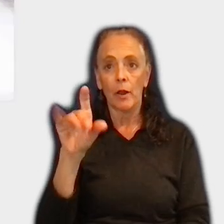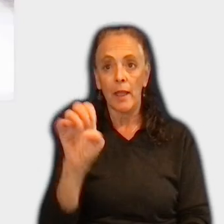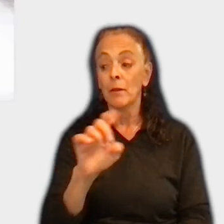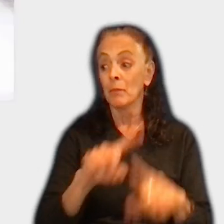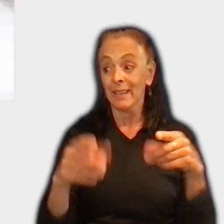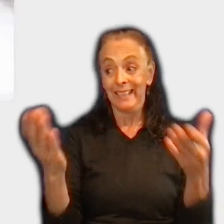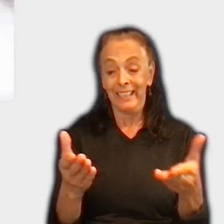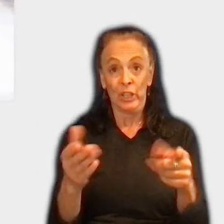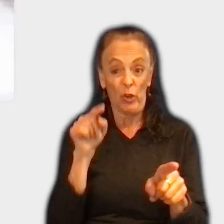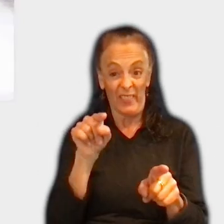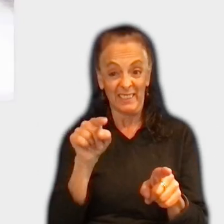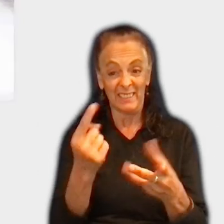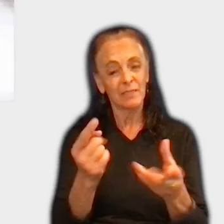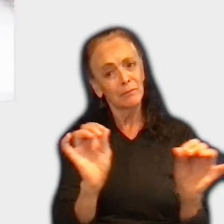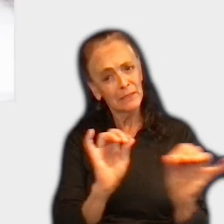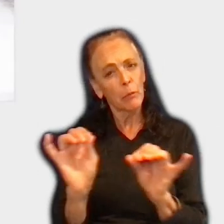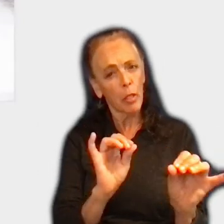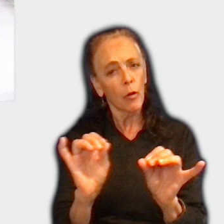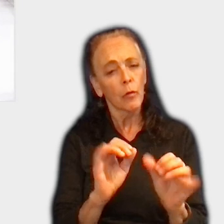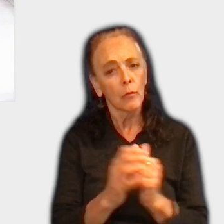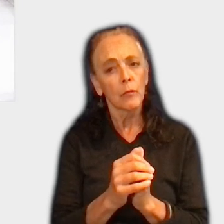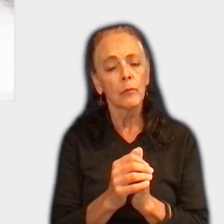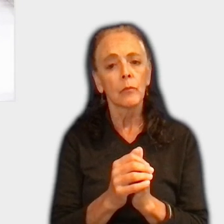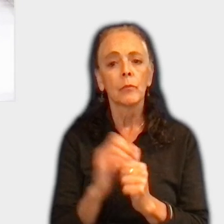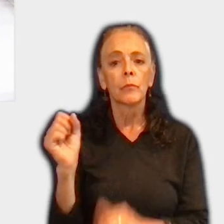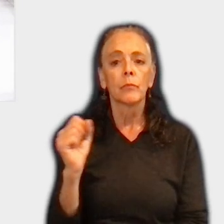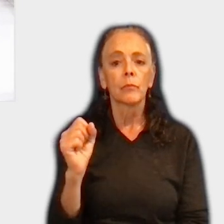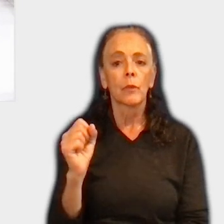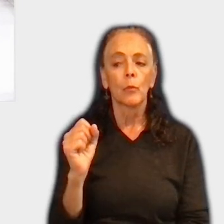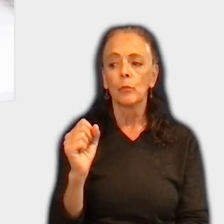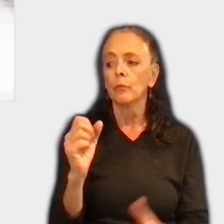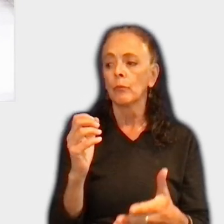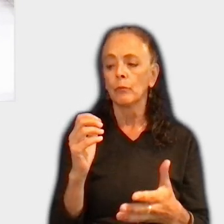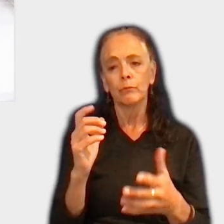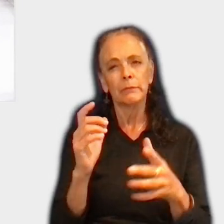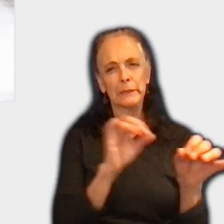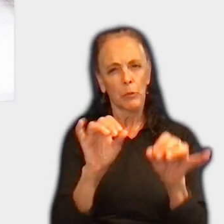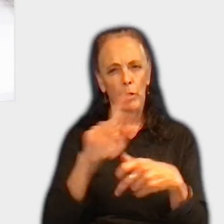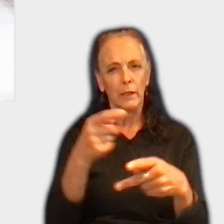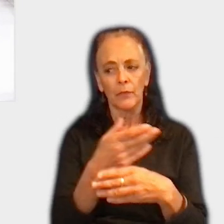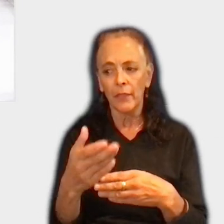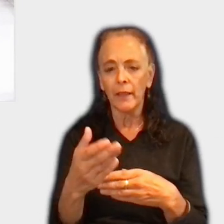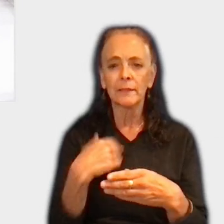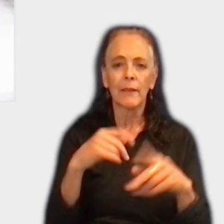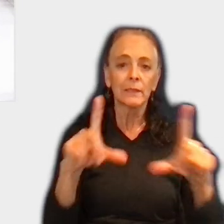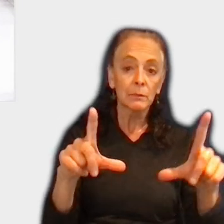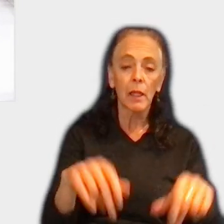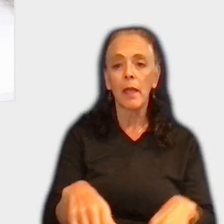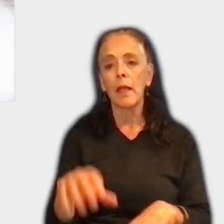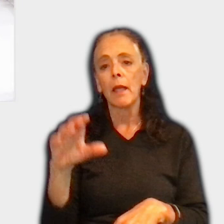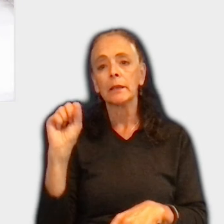in here actually they have some similarities here uh with the this kind of component there's a display speaker and but actually